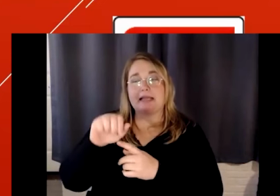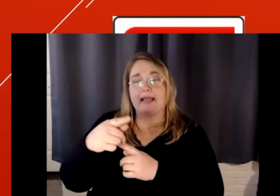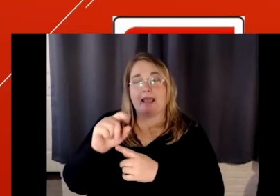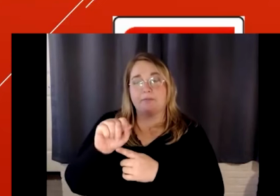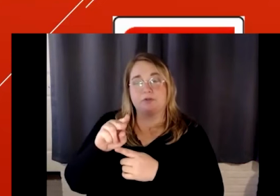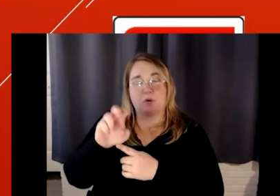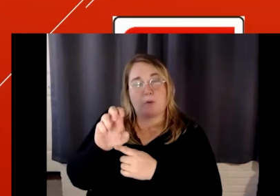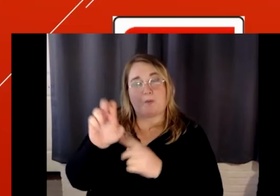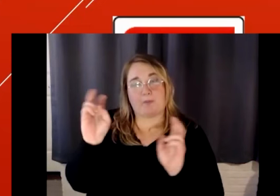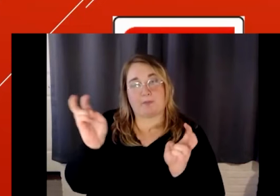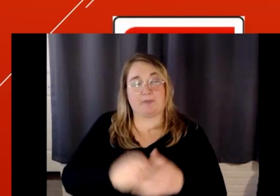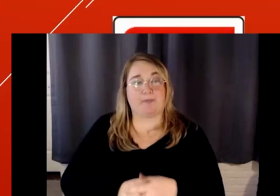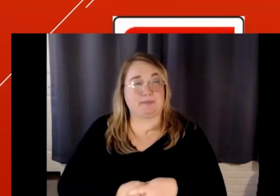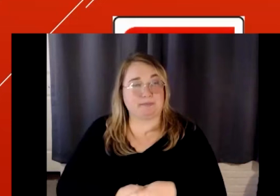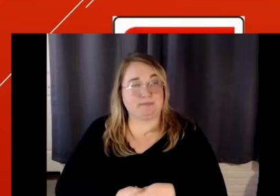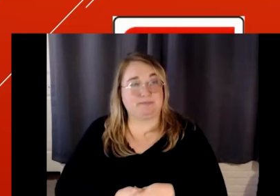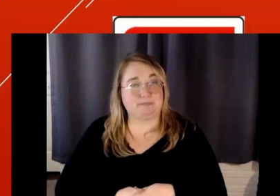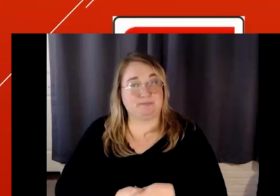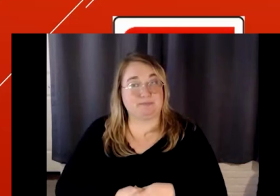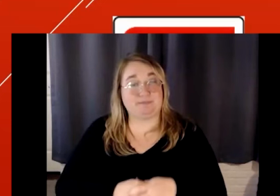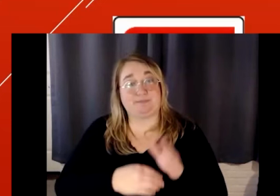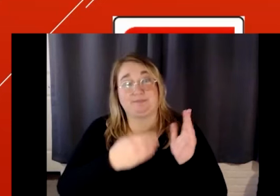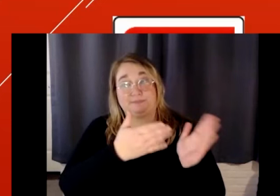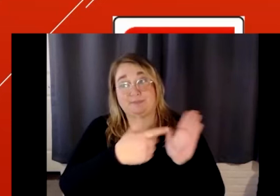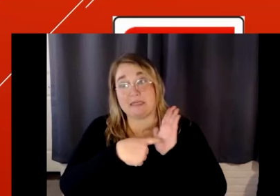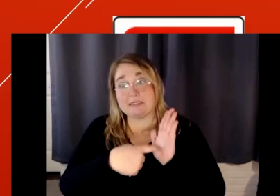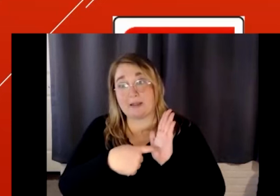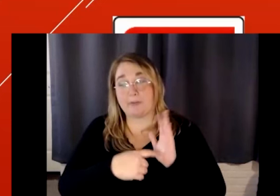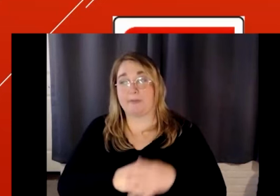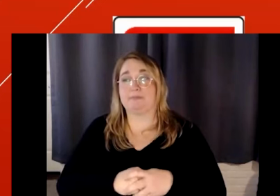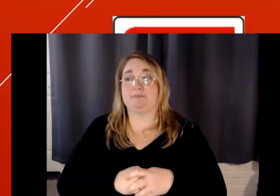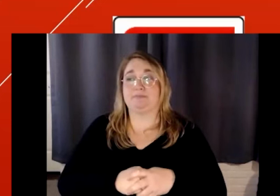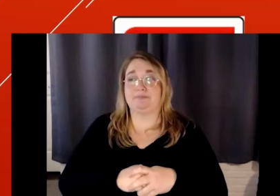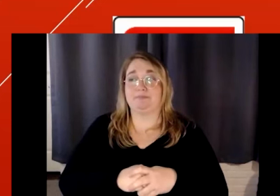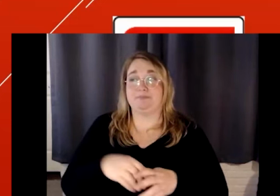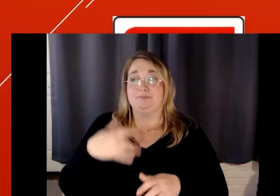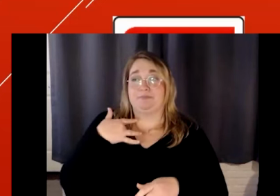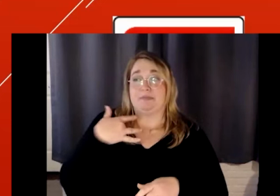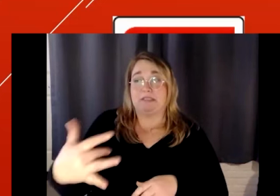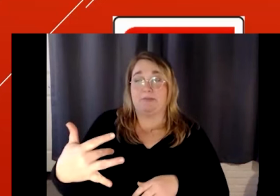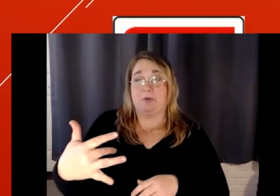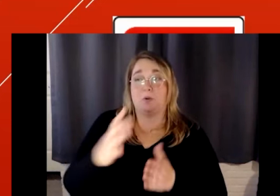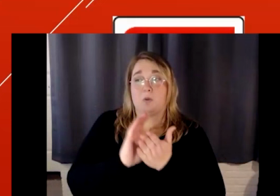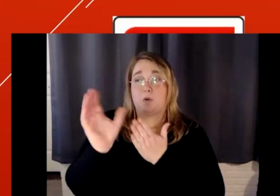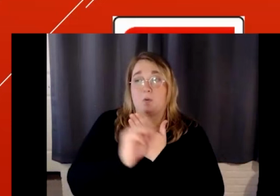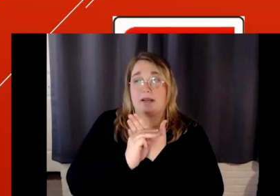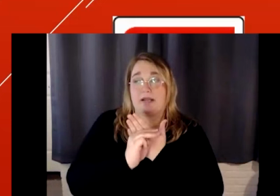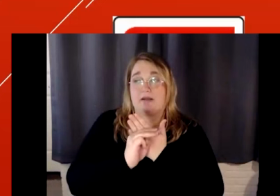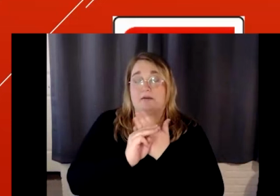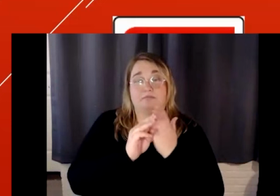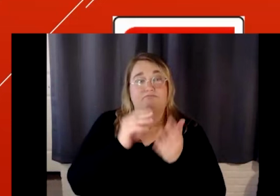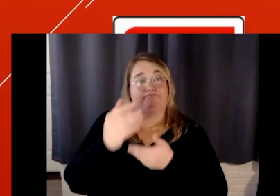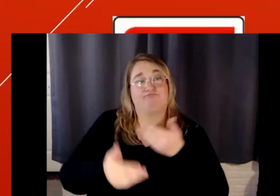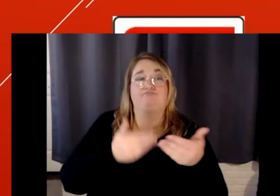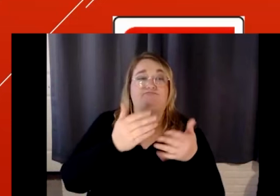So here's an example. Here's your typical curriculum flow, right? Here's course 1,